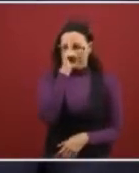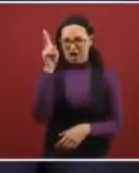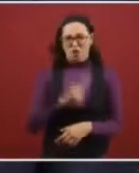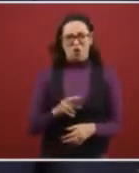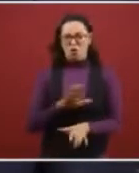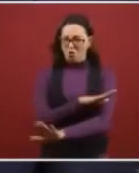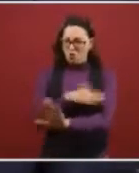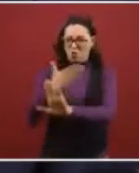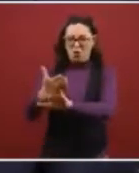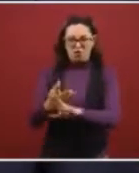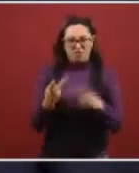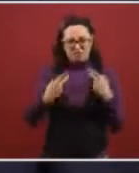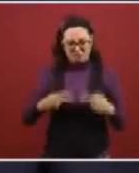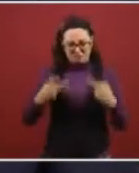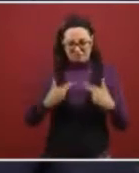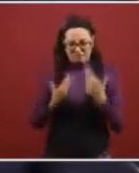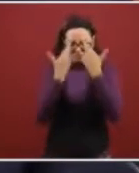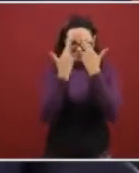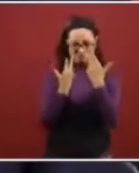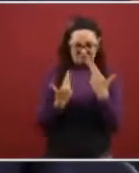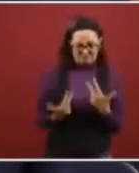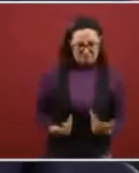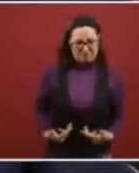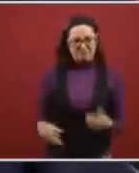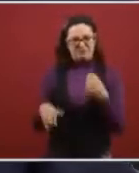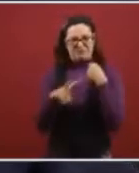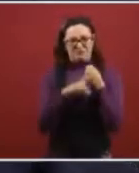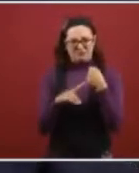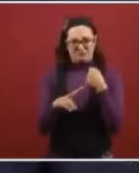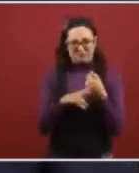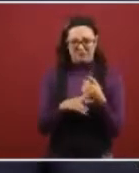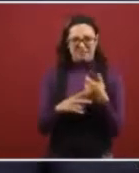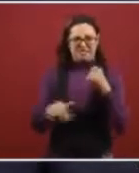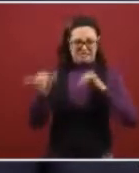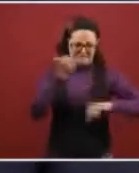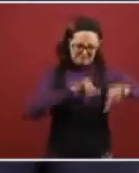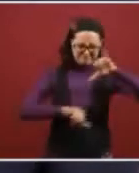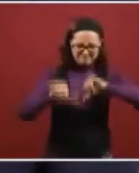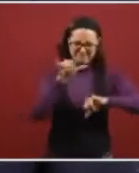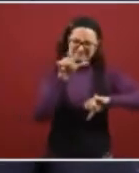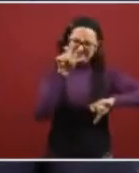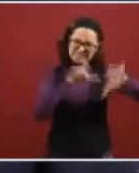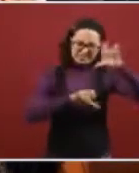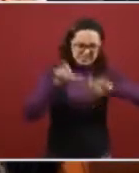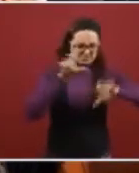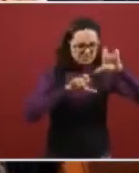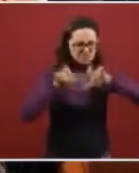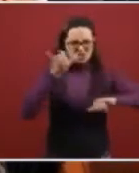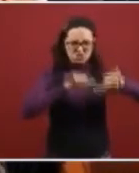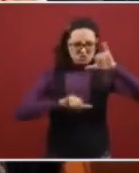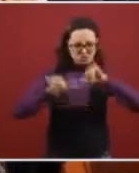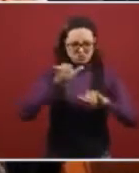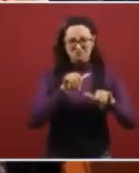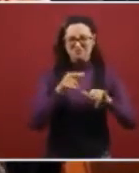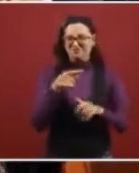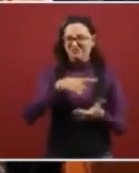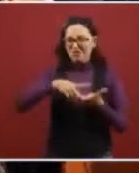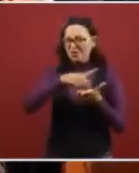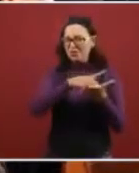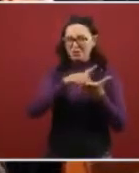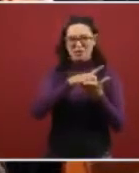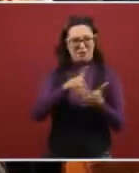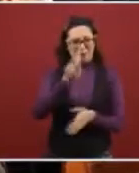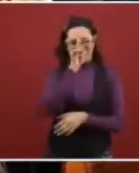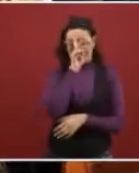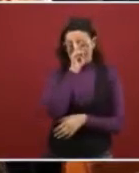causes el cristal, poison destructive this crystal todo esto que se hace con los laboratorios that they do in these laboratories